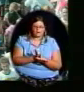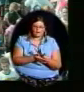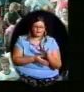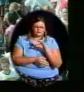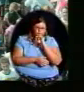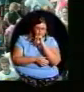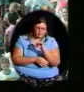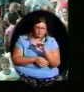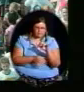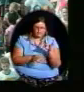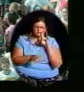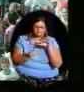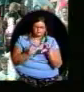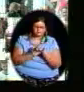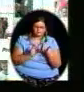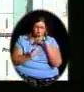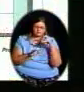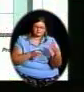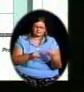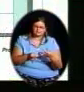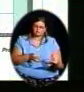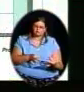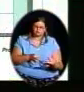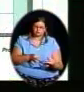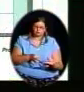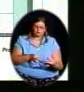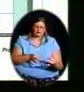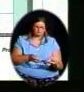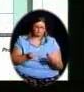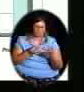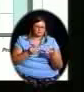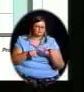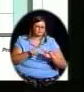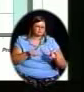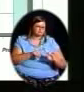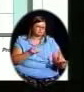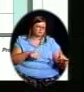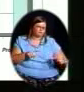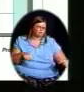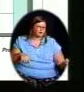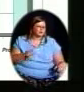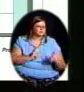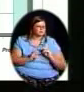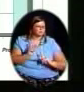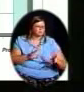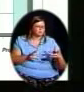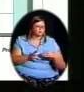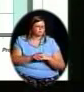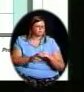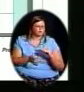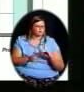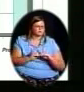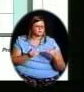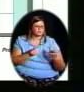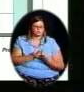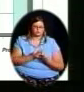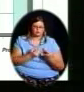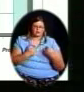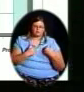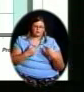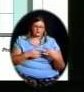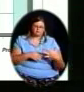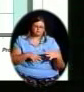our student population in the district, which is ever growing. Mr. Gollop has provided information for us, a preliminary